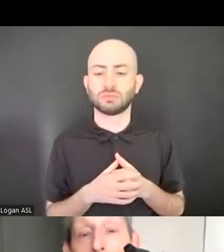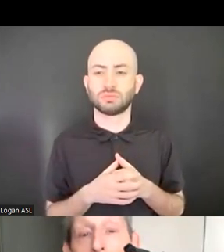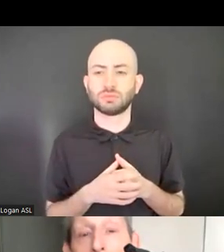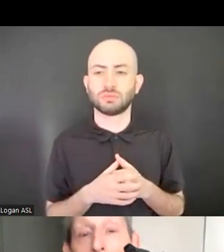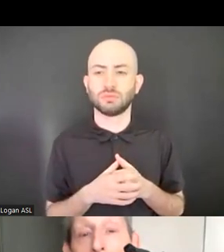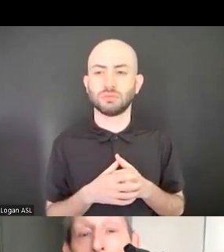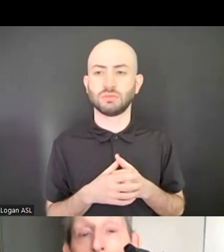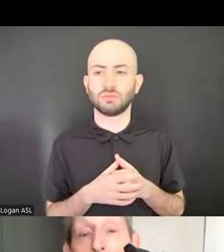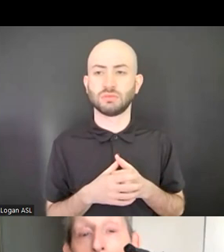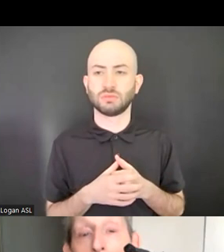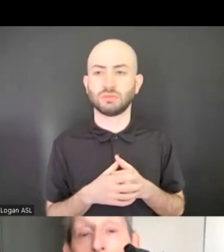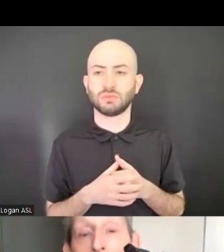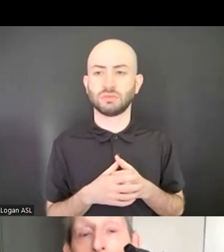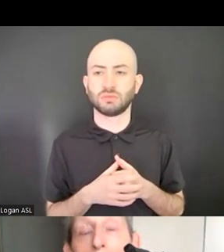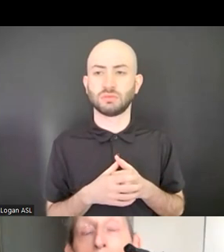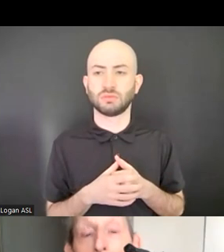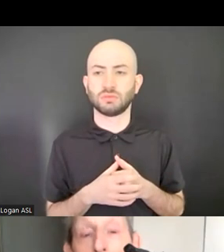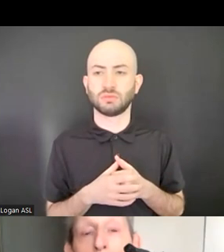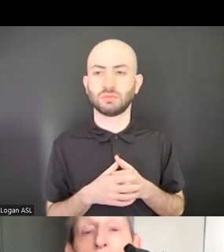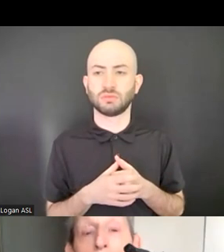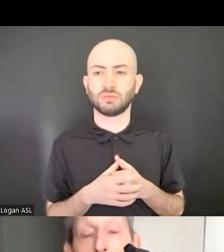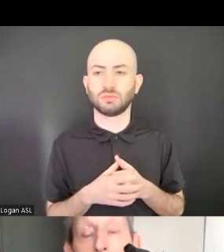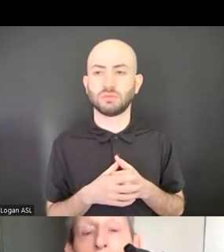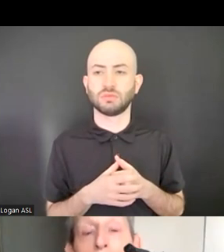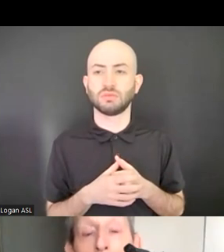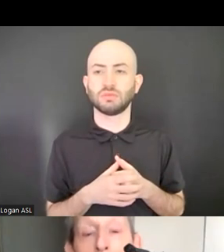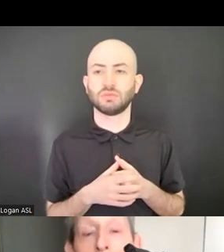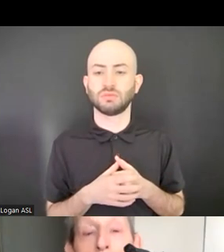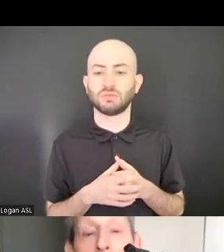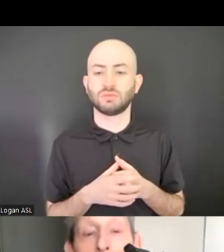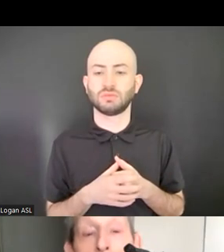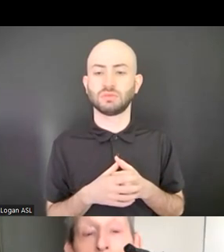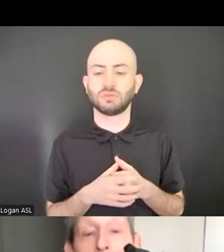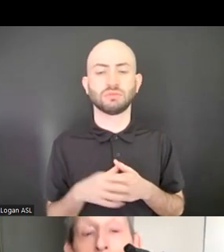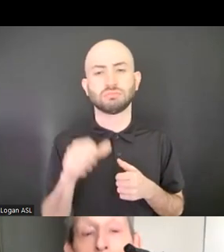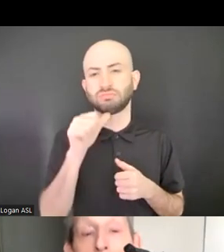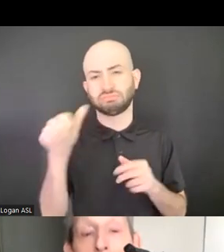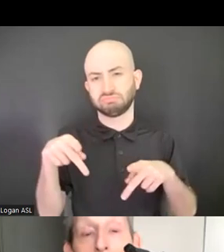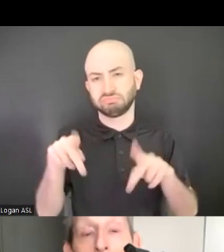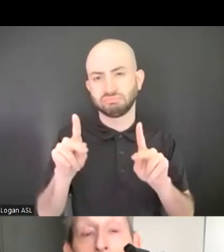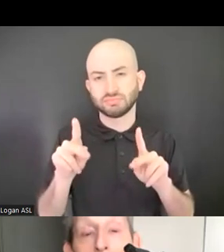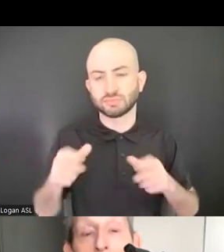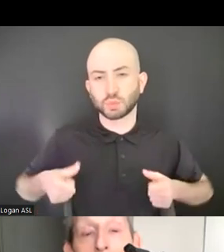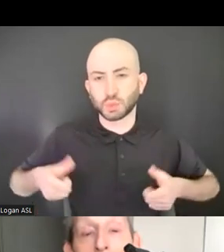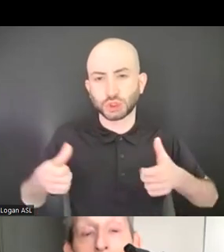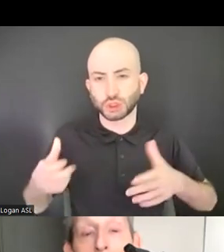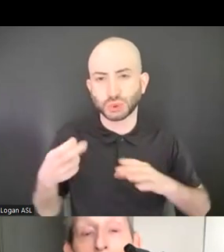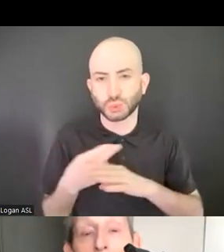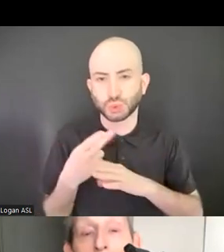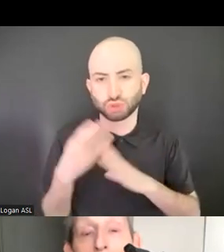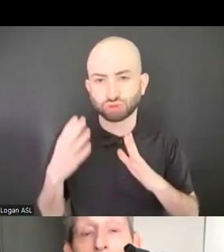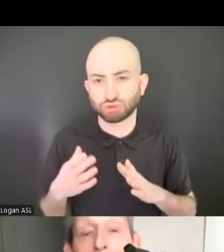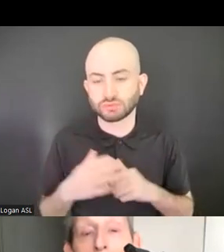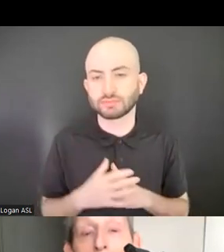users to